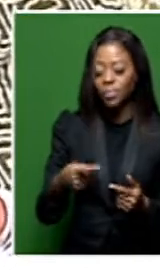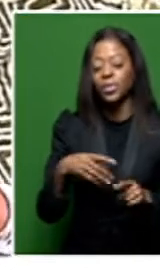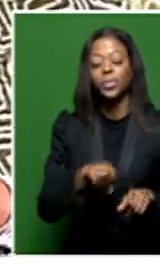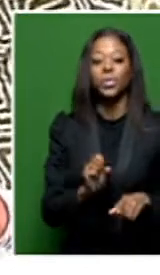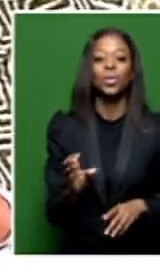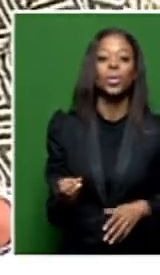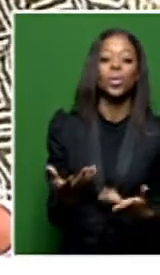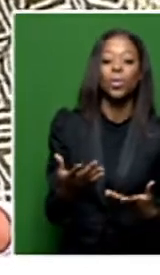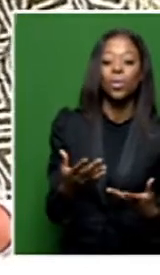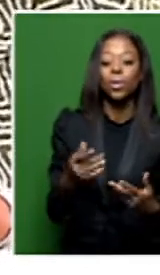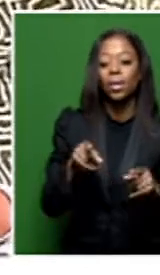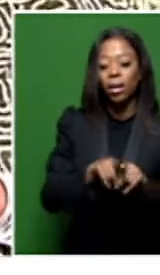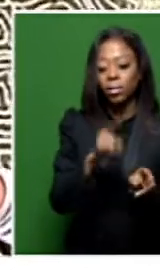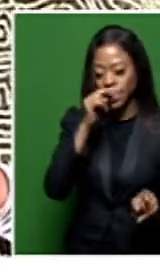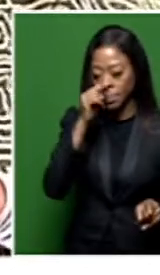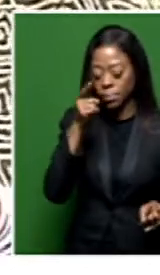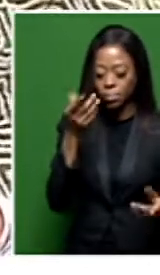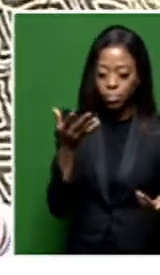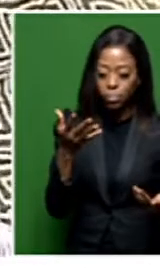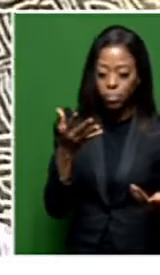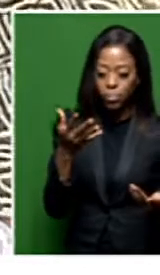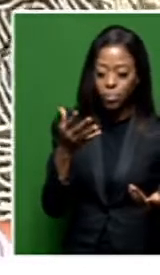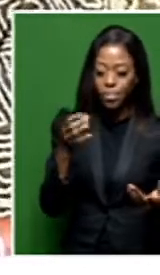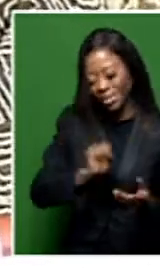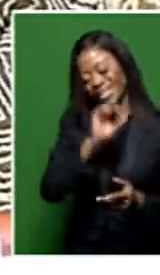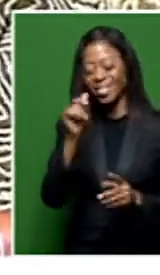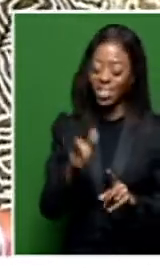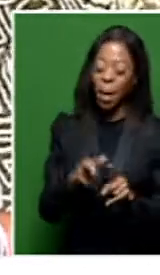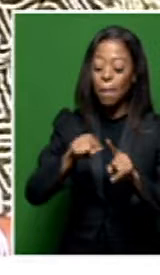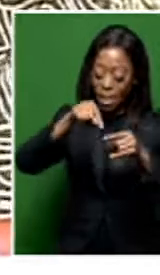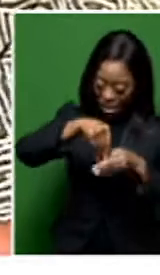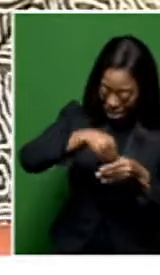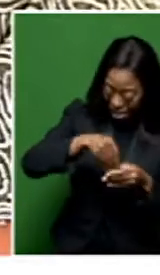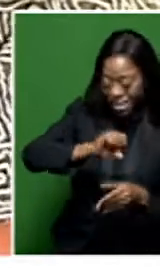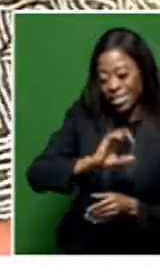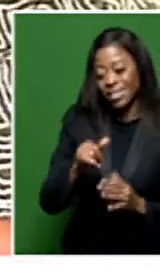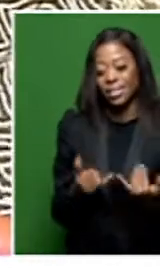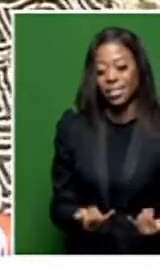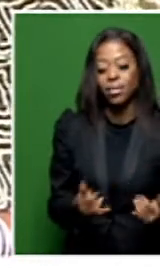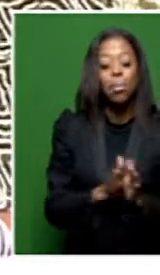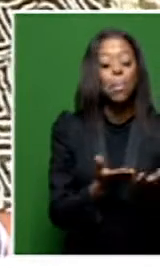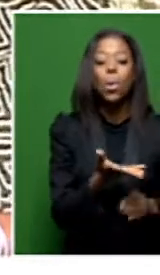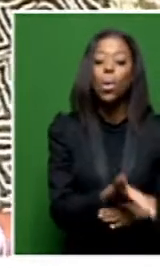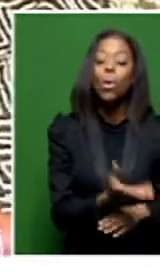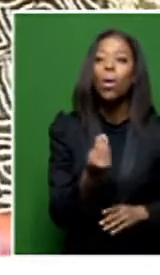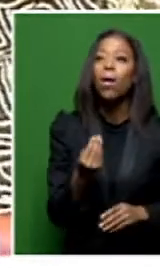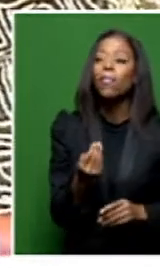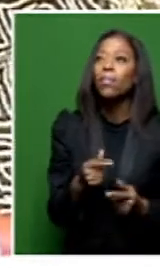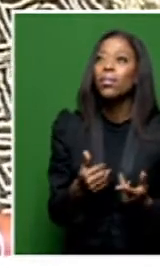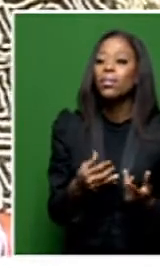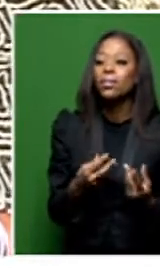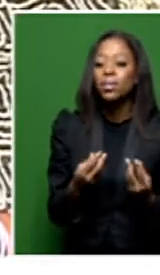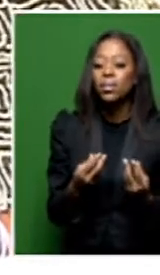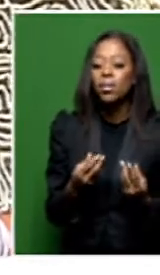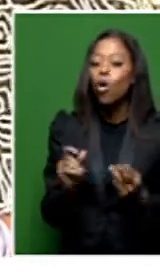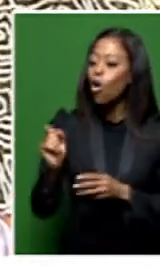it's like a modern African in South Africa now. And in the book, you have something